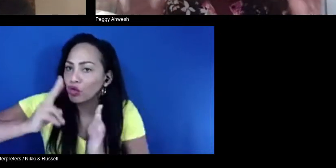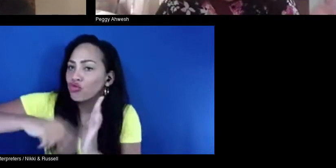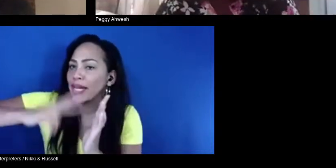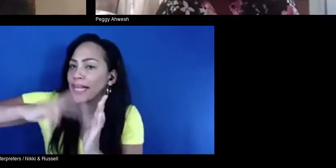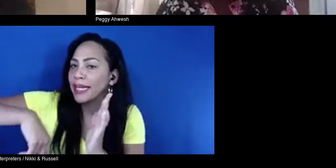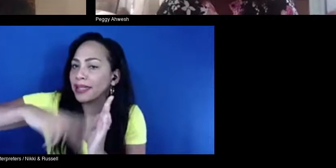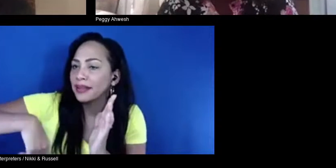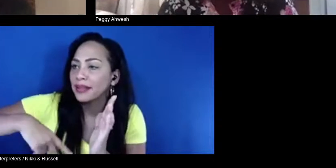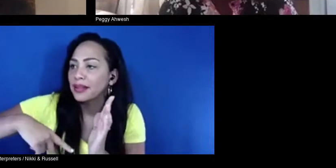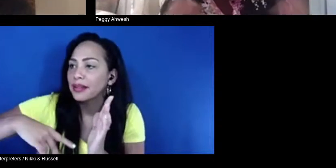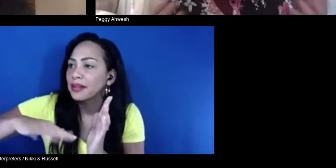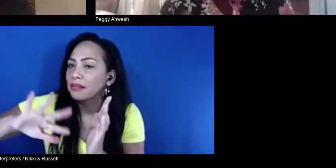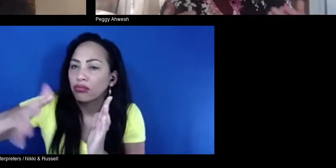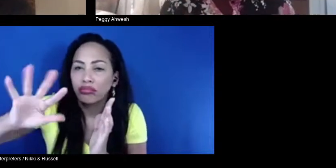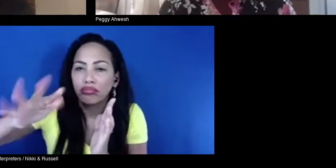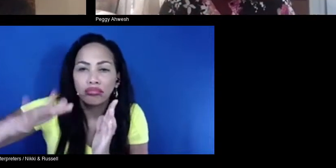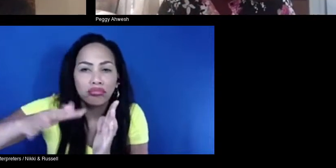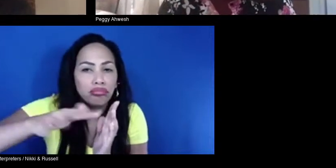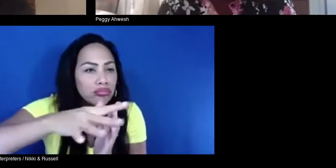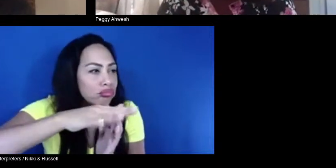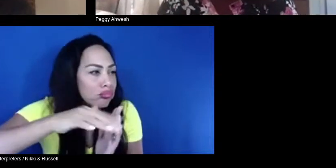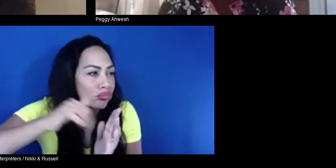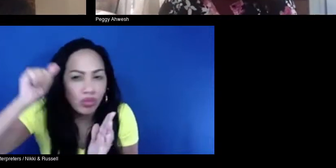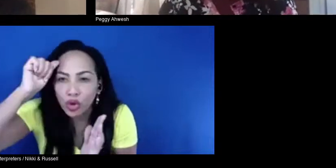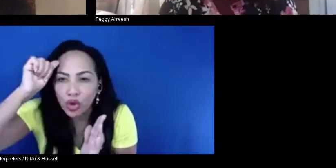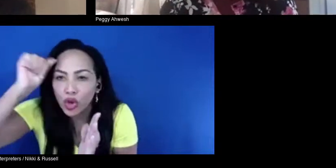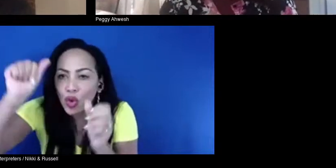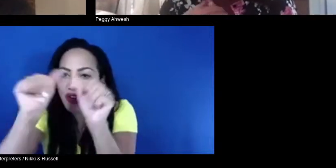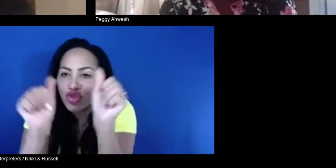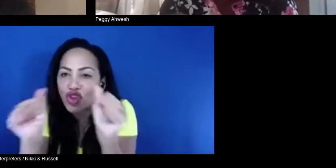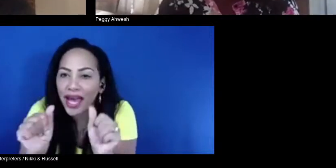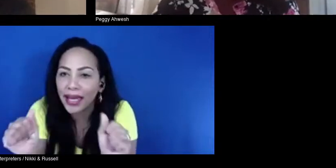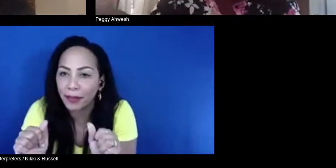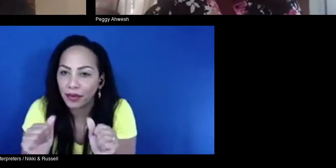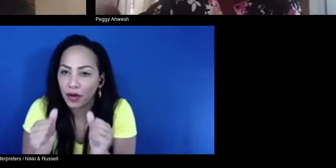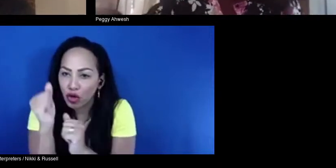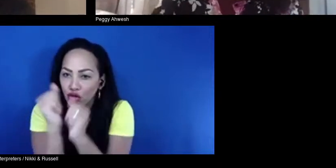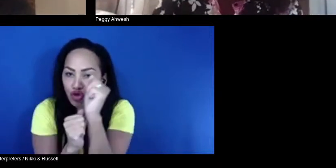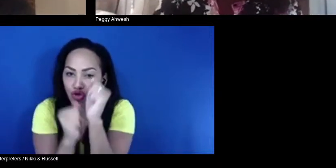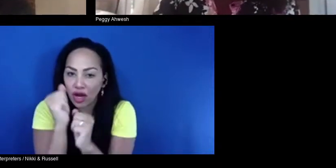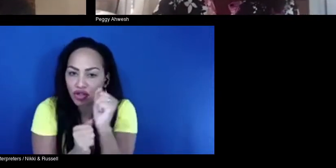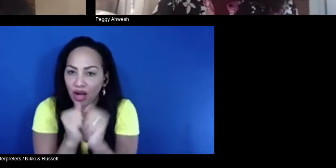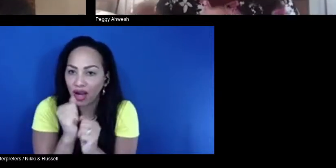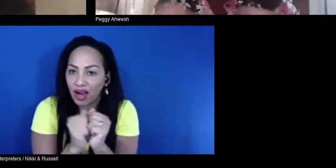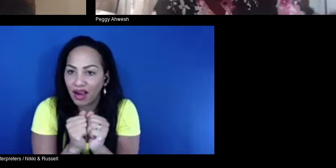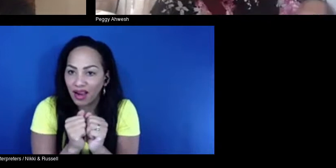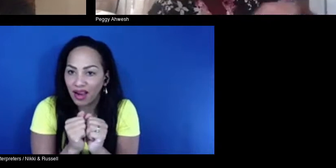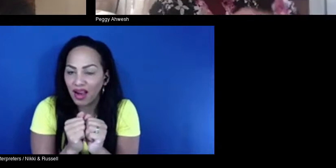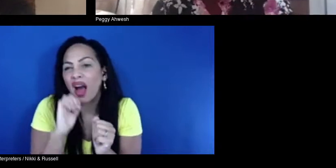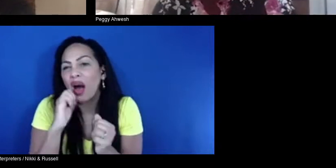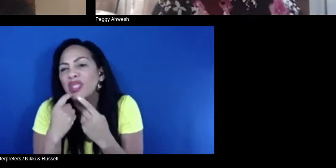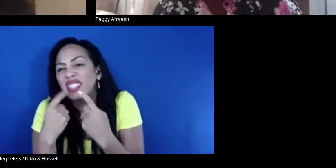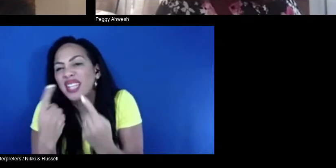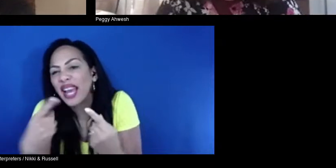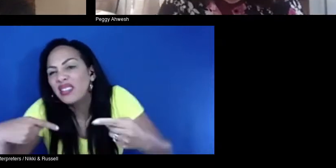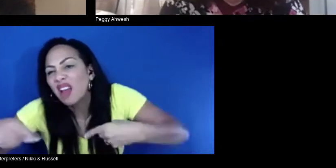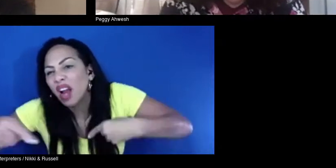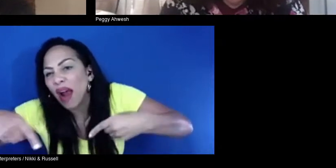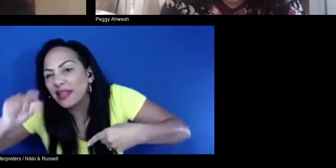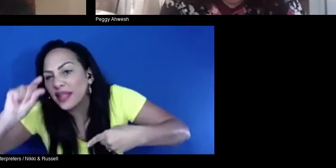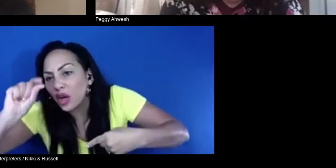Everybody kind of knew the shape of it, but I was like, well, by the end of it, you have to say this line, you have to be standing here kind of thing.